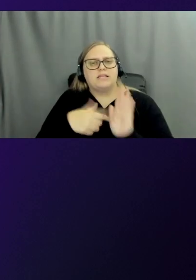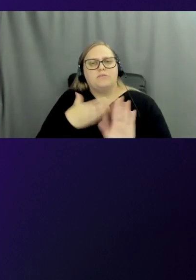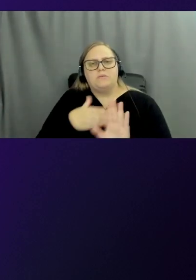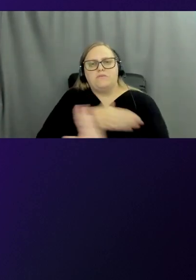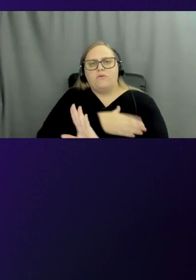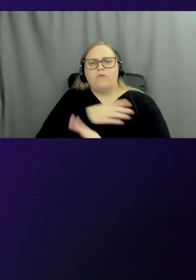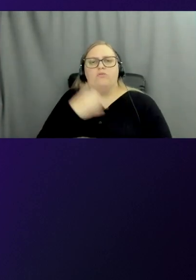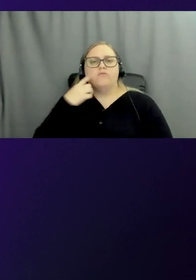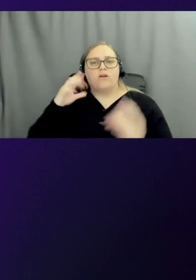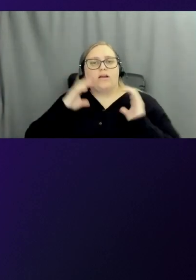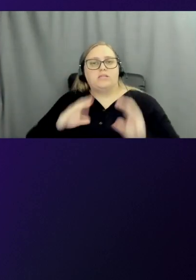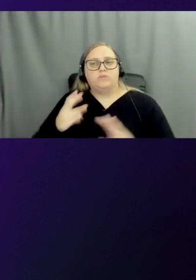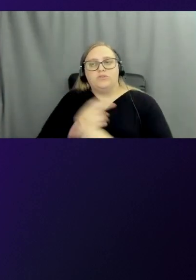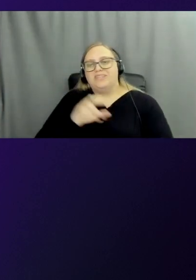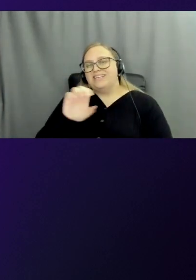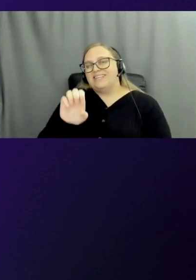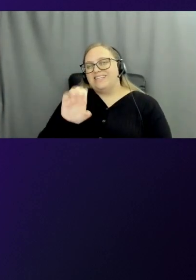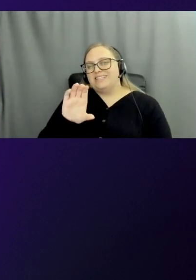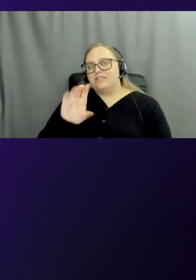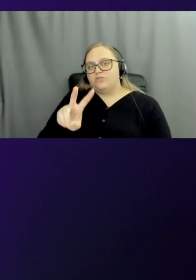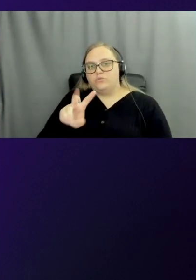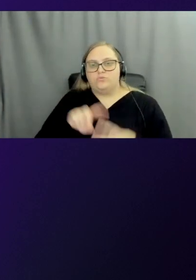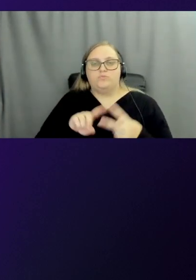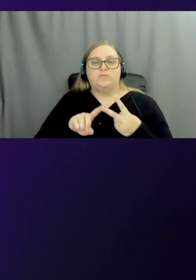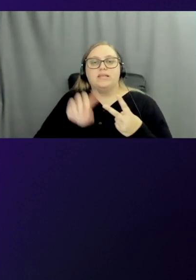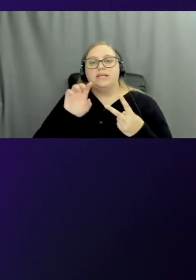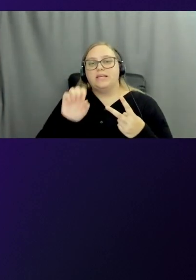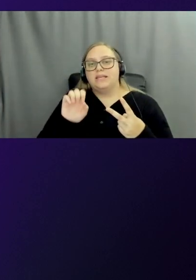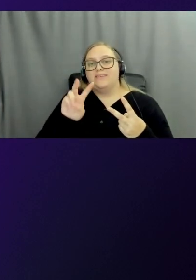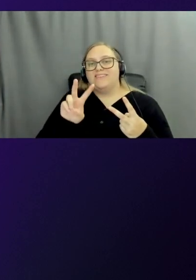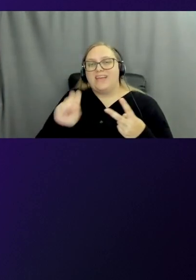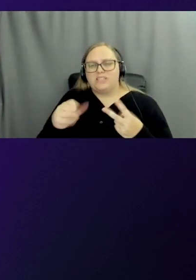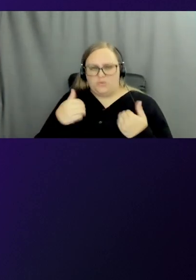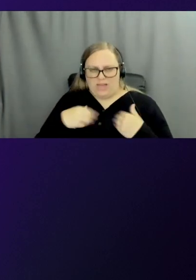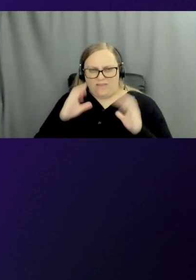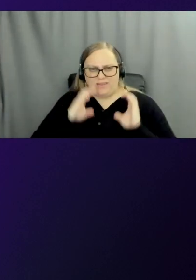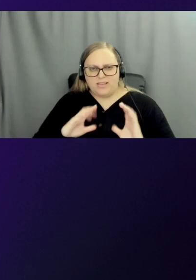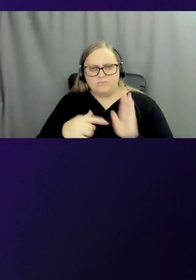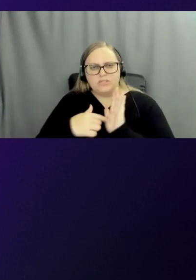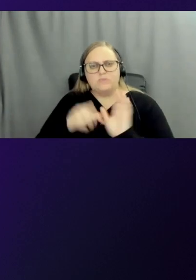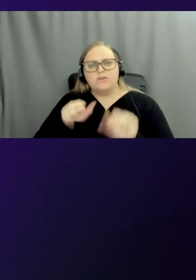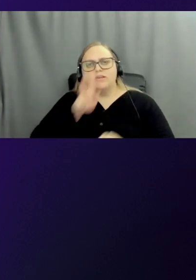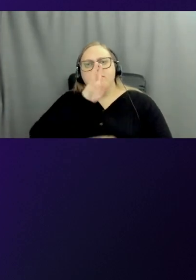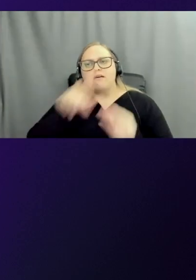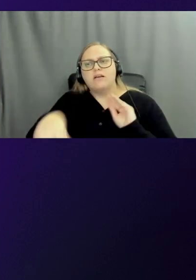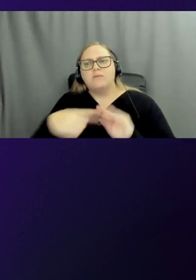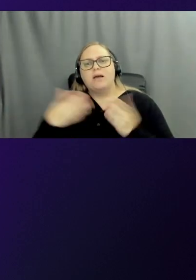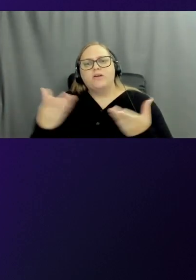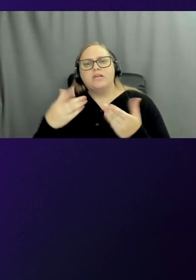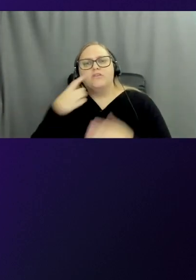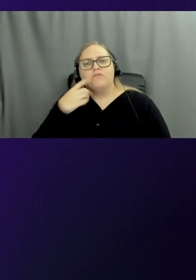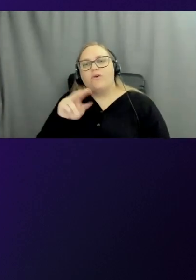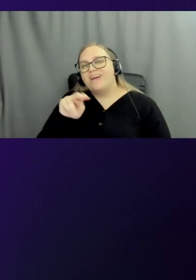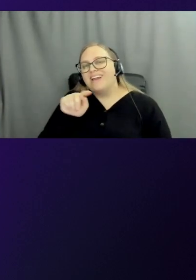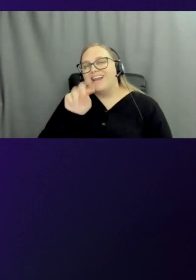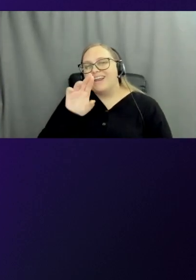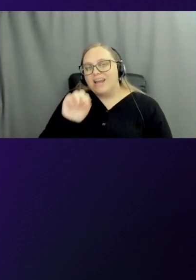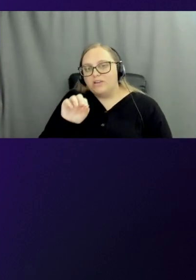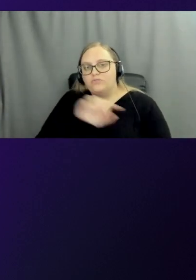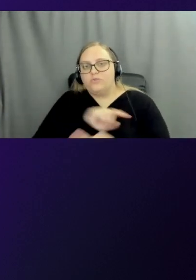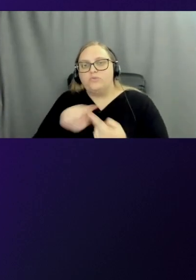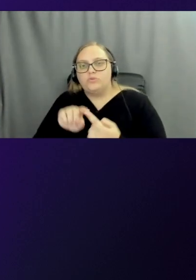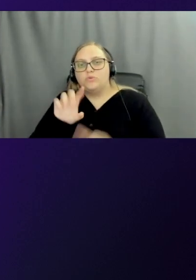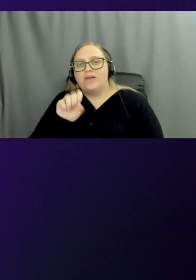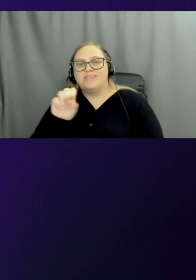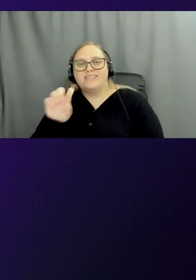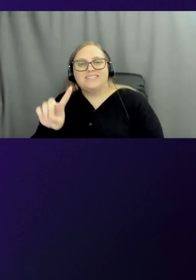using EC2 and EBS. So maybe, do we have a customer example that we can talk about here for Nitro SSD-based instances, Rena,